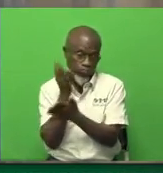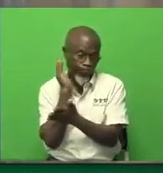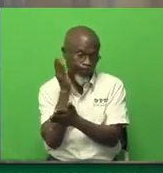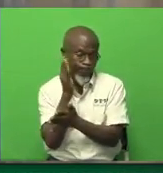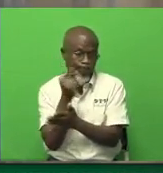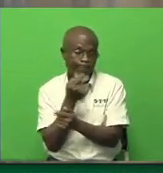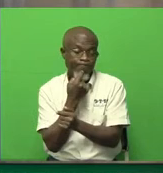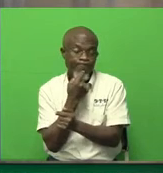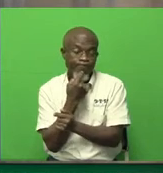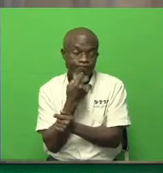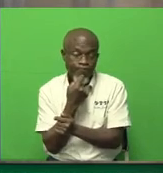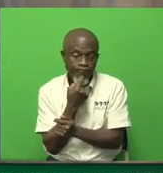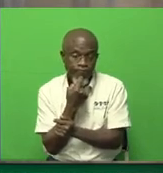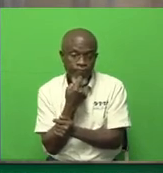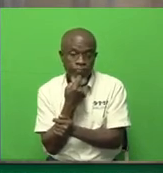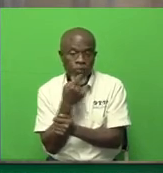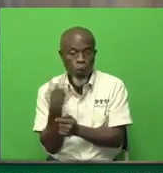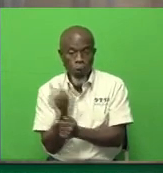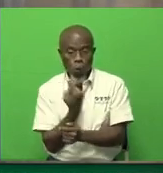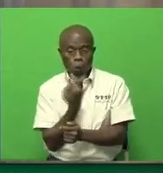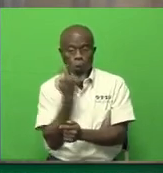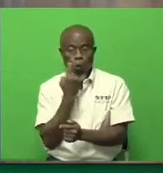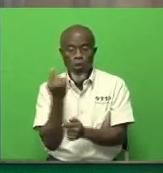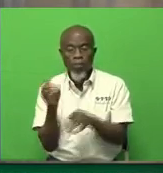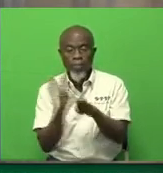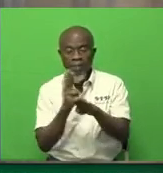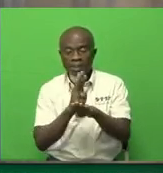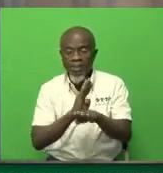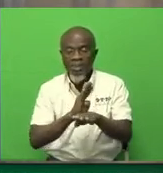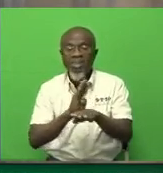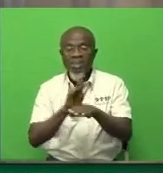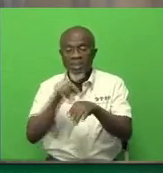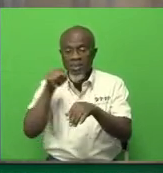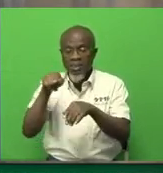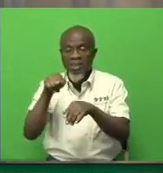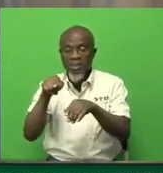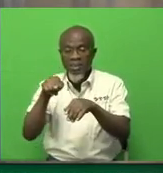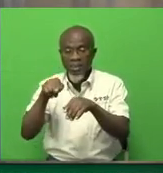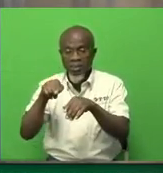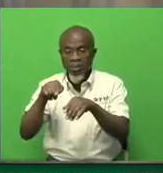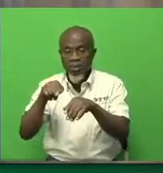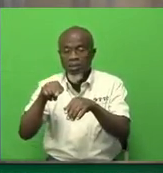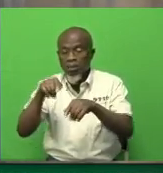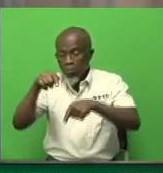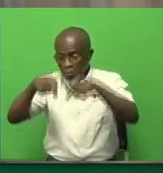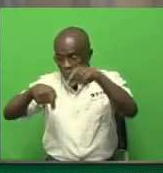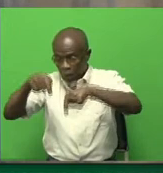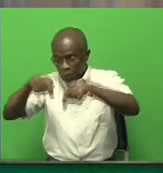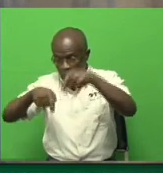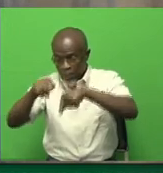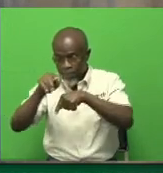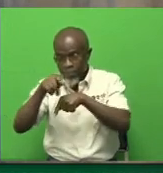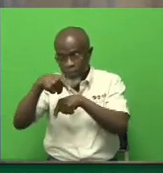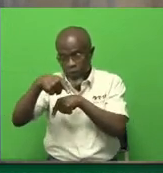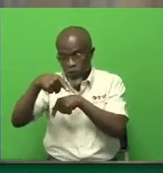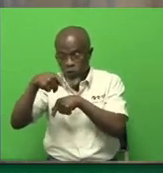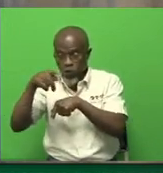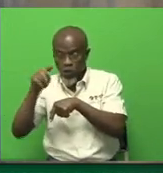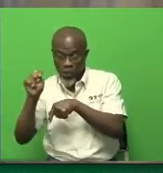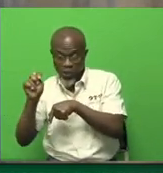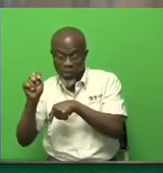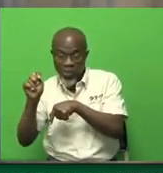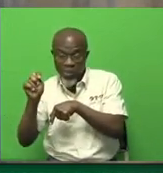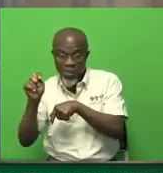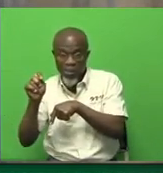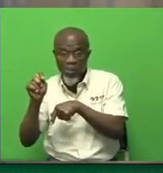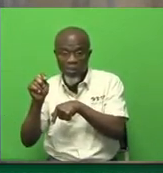only companies engage in petroleum operations under an exploration and production license will benefit